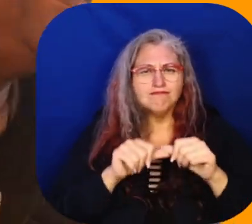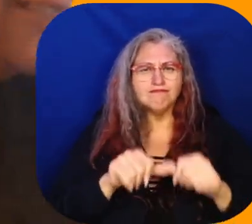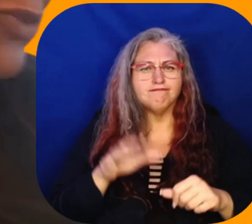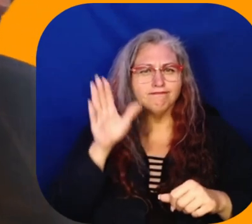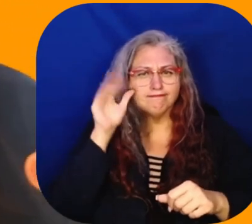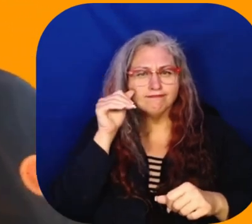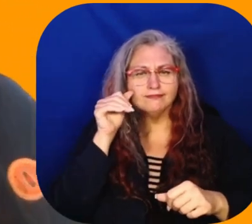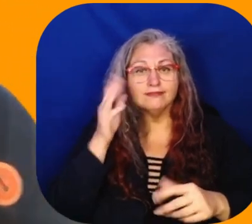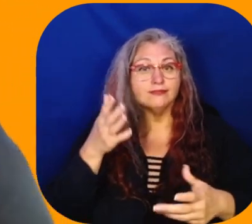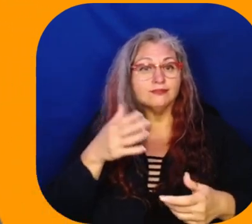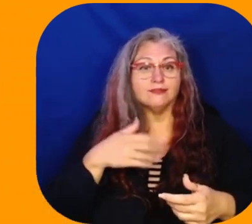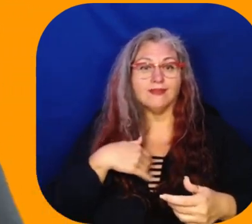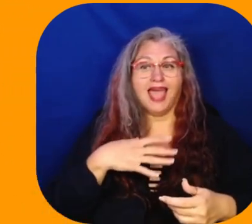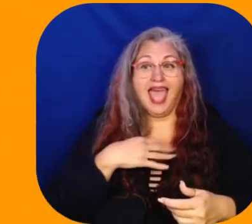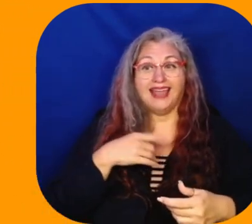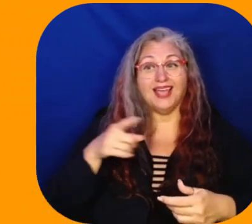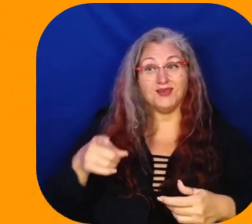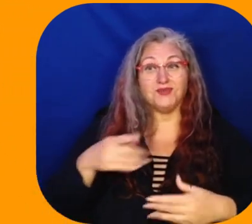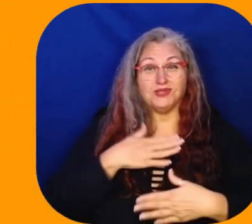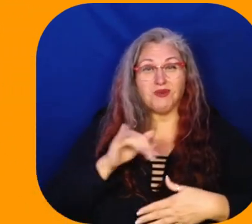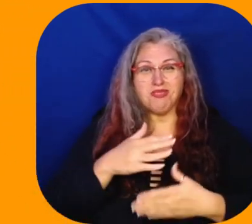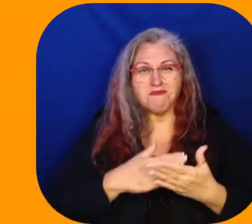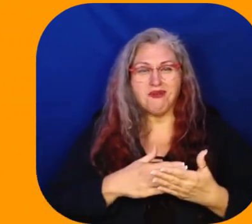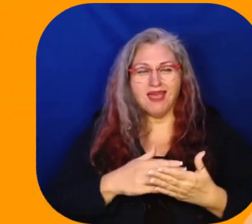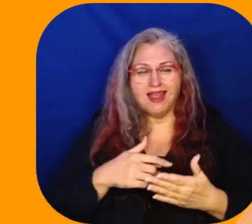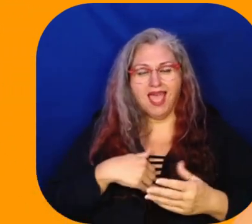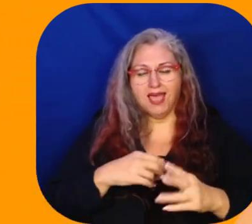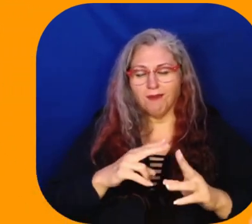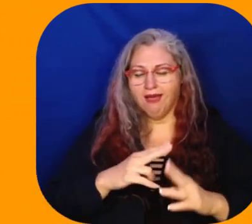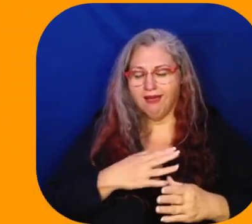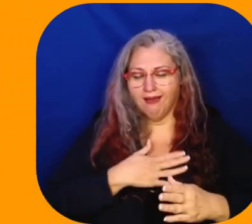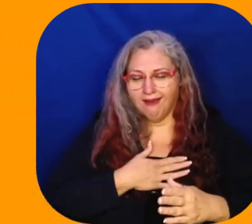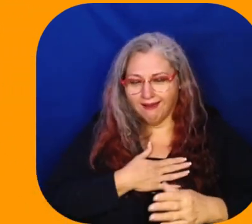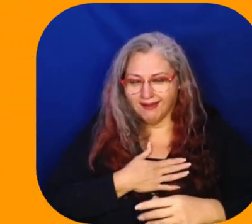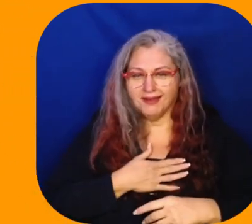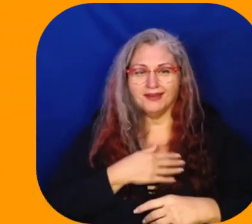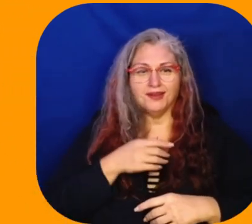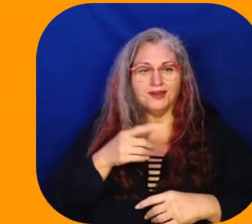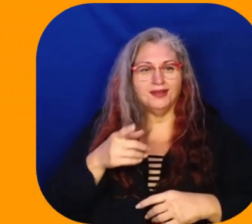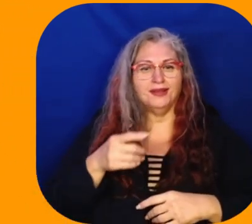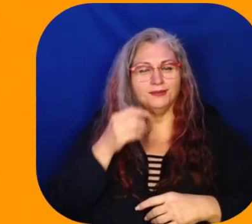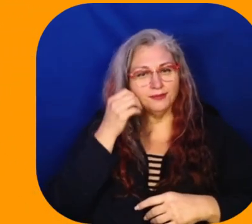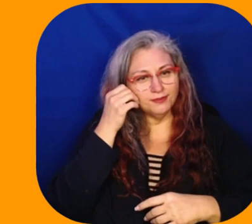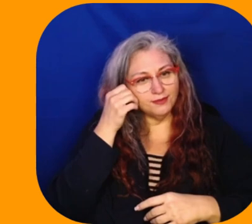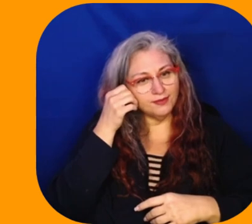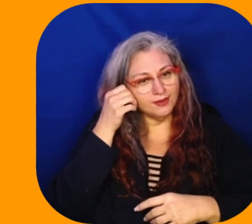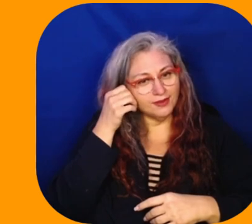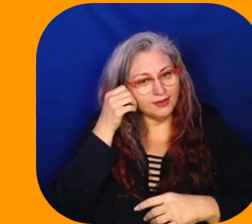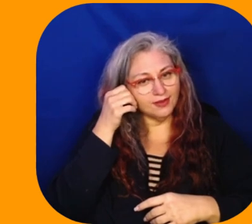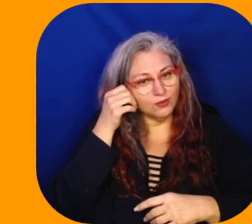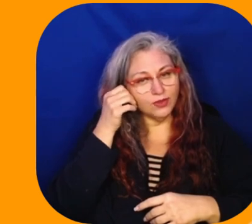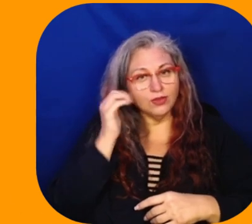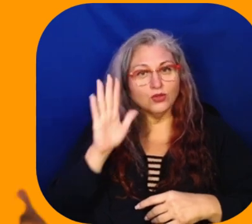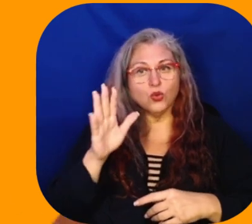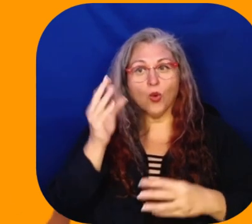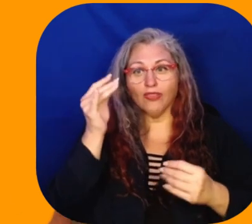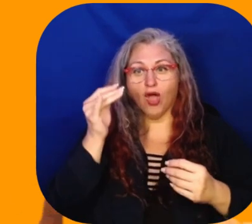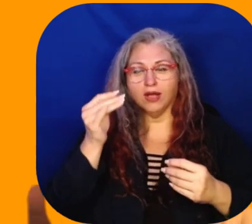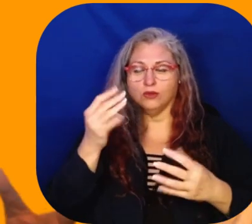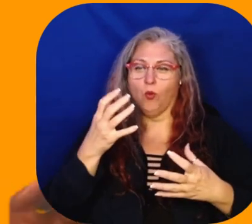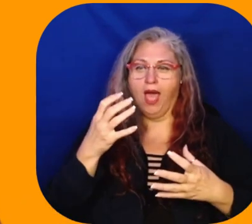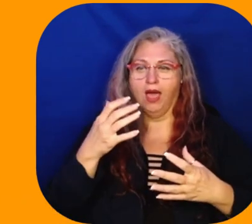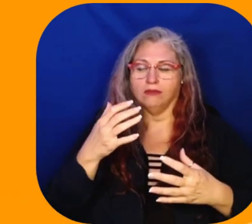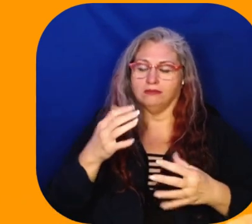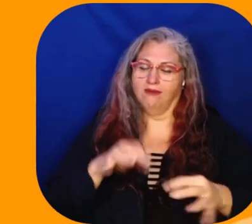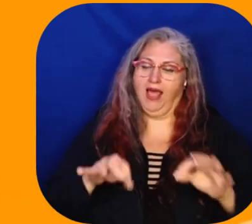I like that you like that part, and I'm honored that by your thoughts about it. It means a lot to me, you know, considering